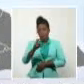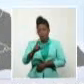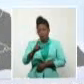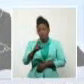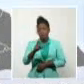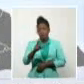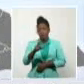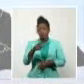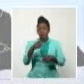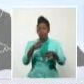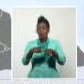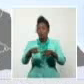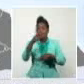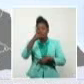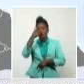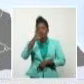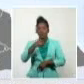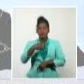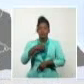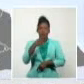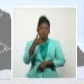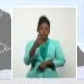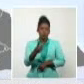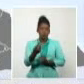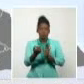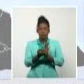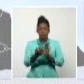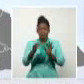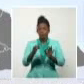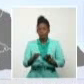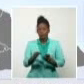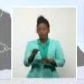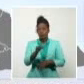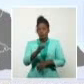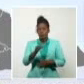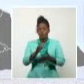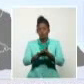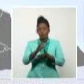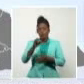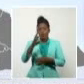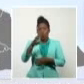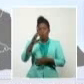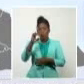1,741 patients diagnosed with the disease in our country,